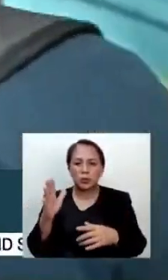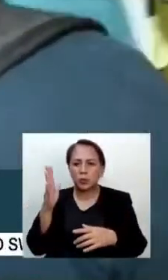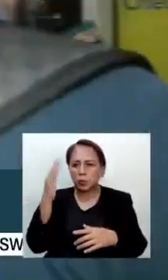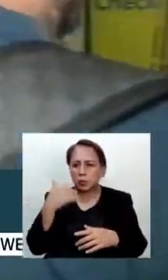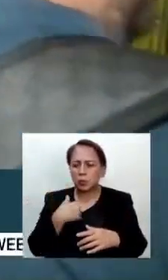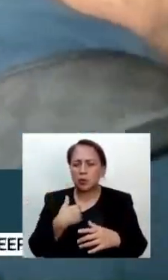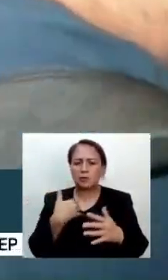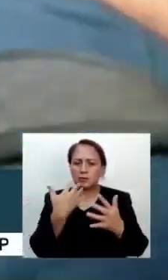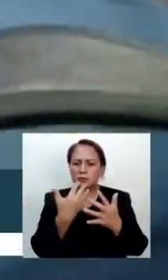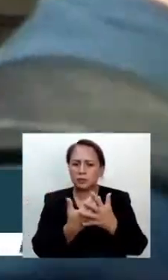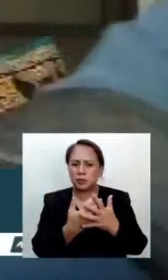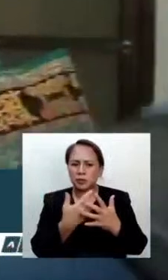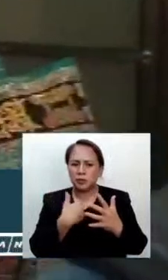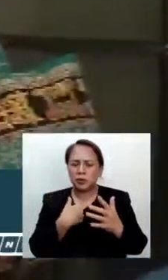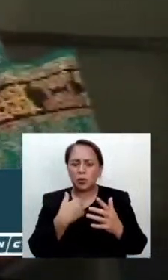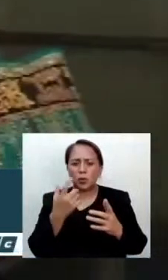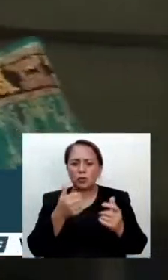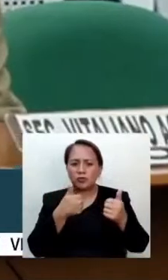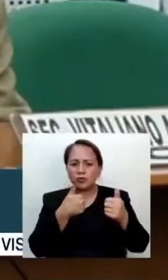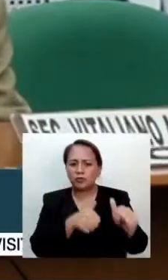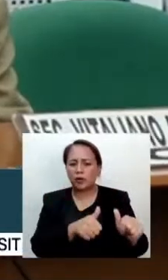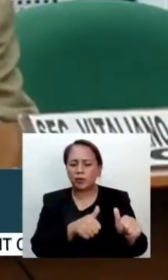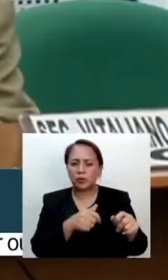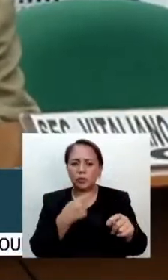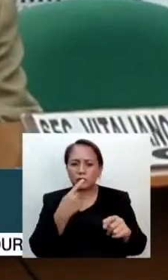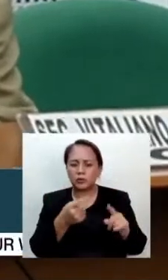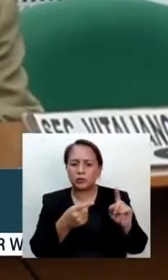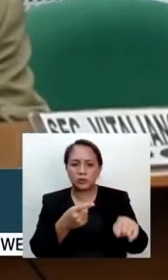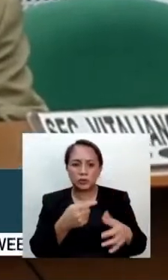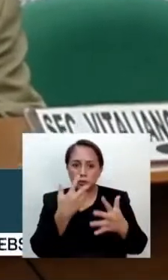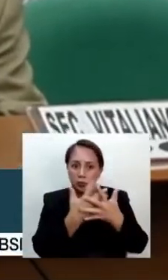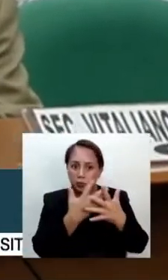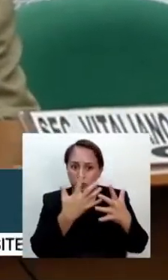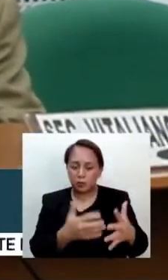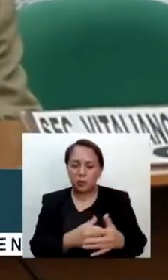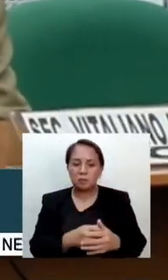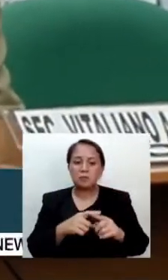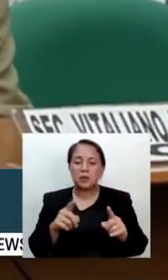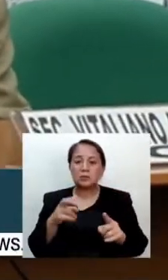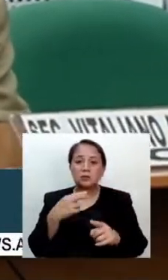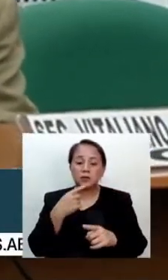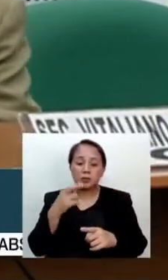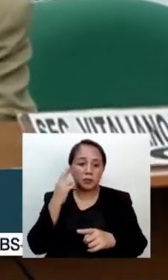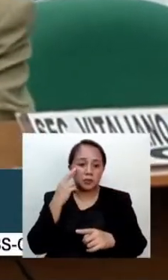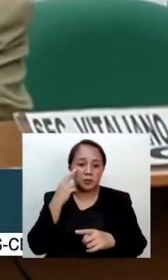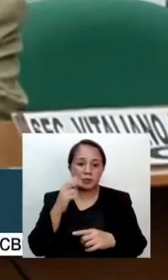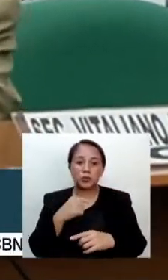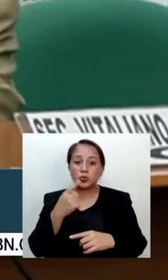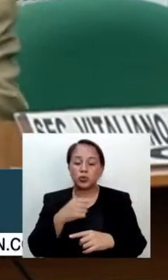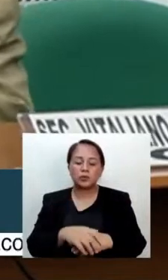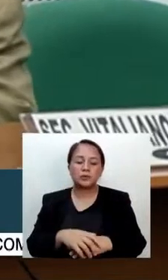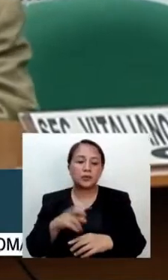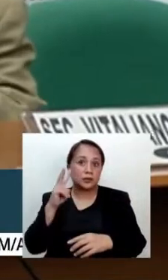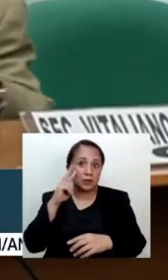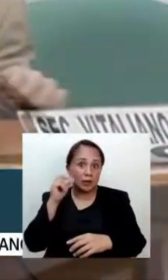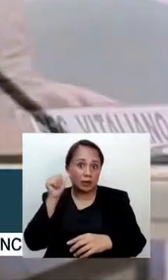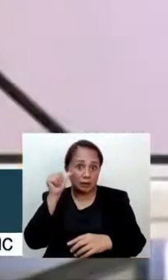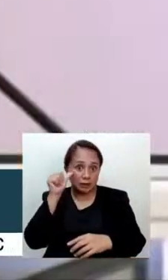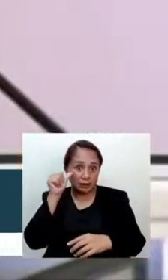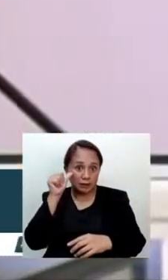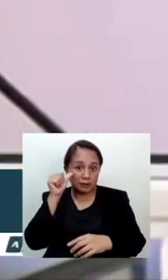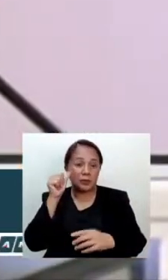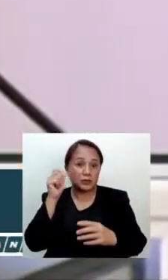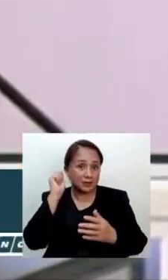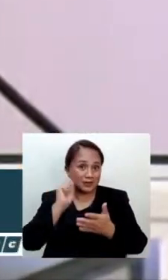OIC follow the orders of inmates? Instead, Ragos accused former Justice Secretary Vitaliano Aguirre II of pressuring